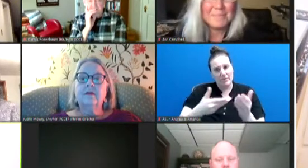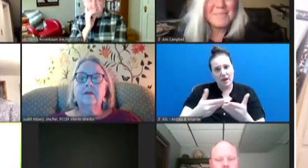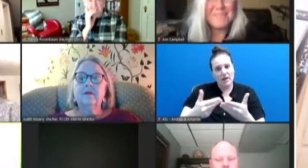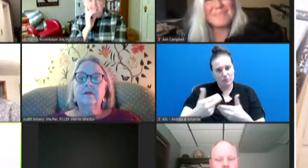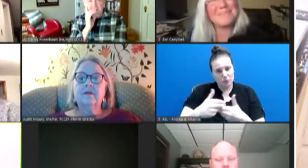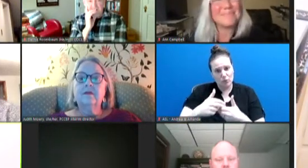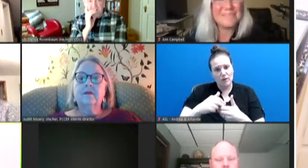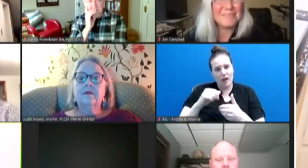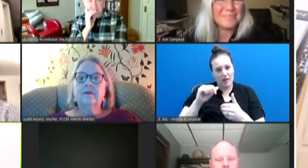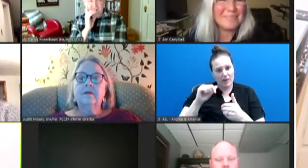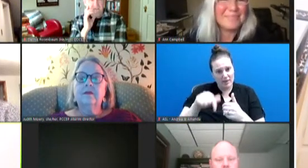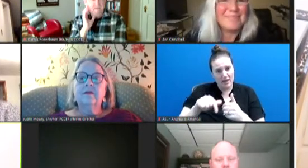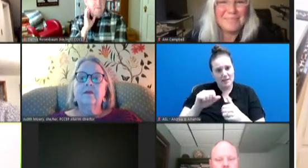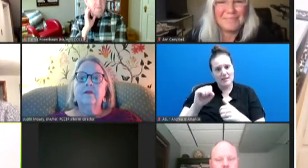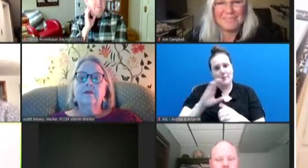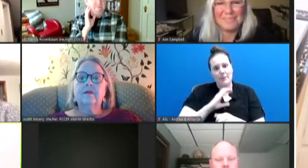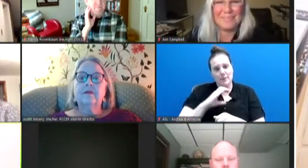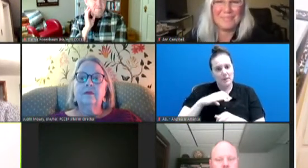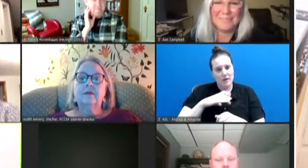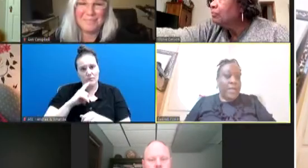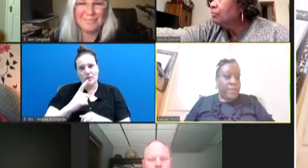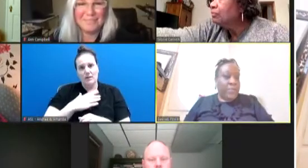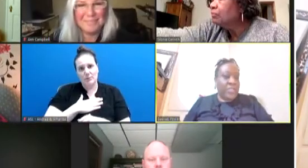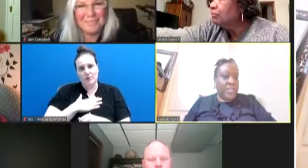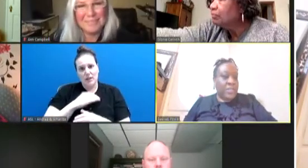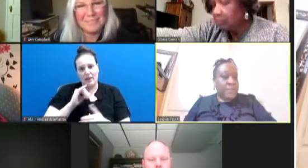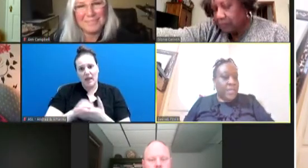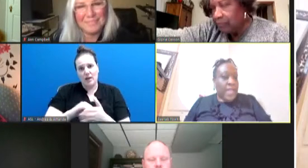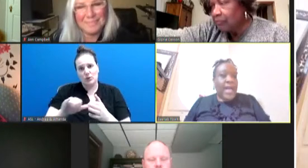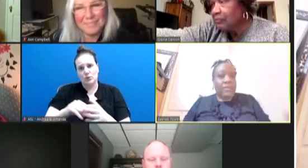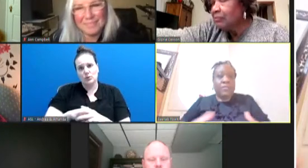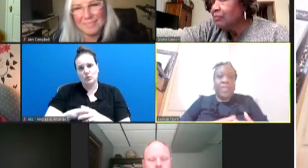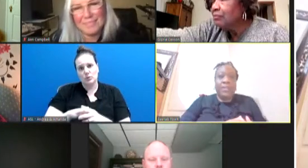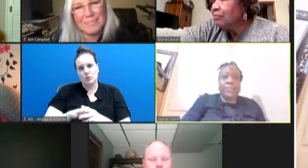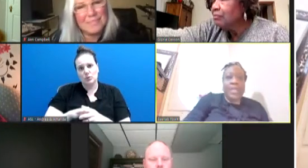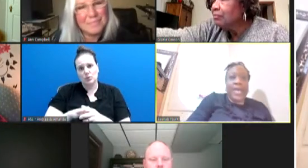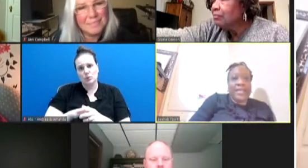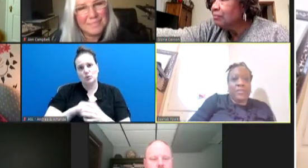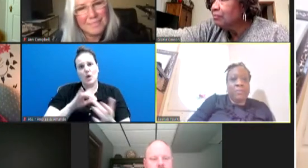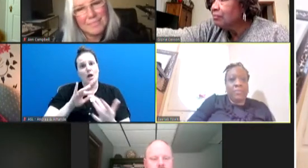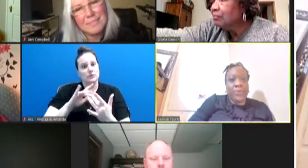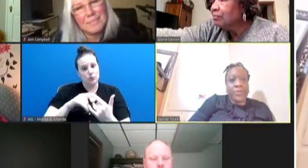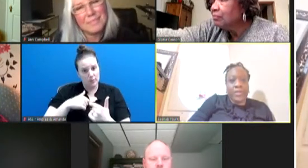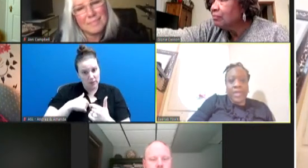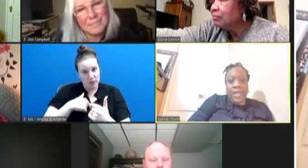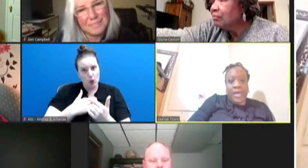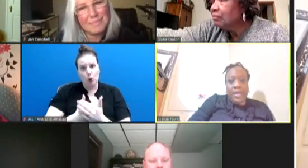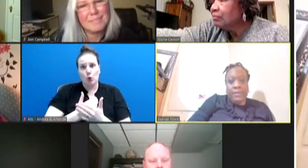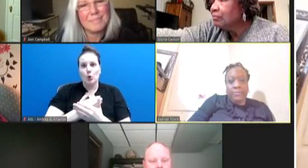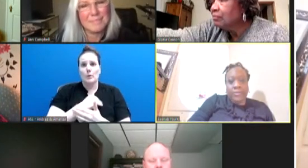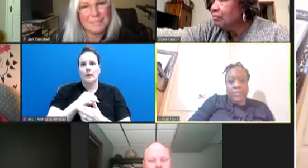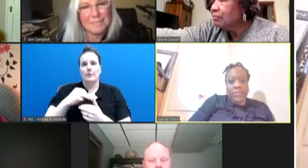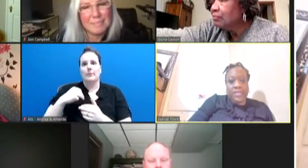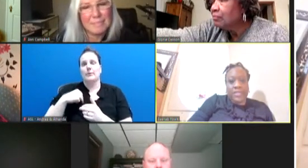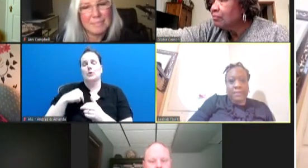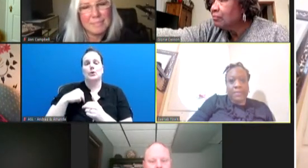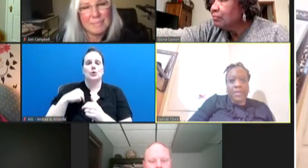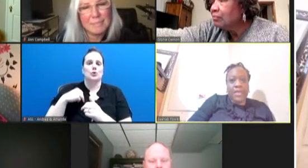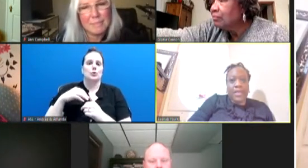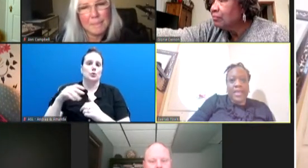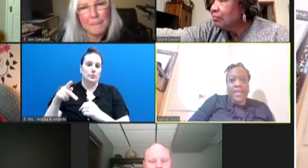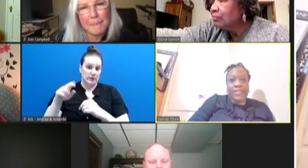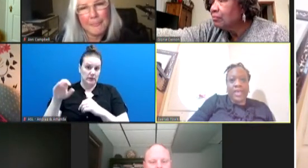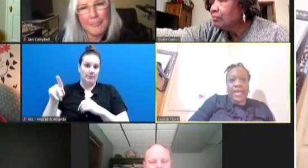the subcommittee. And so I appreciate that too, reaching out to me as a new member to